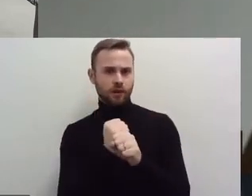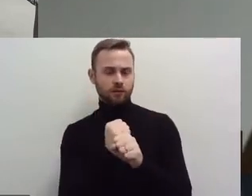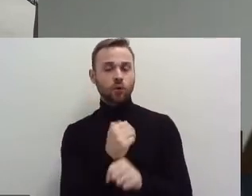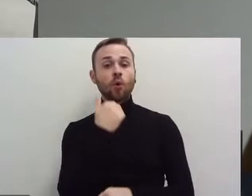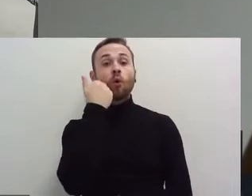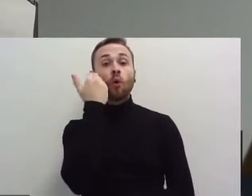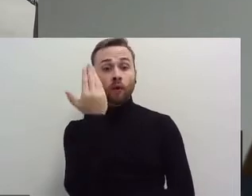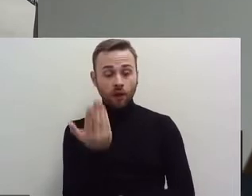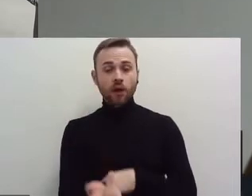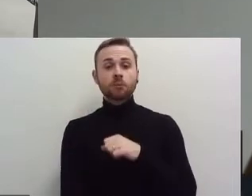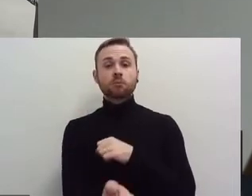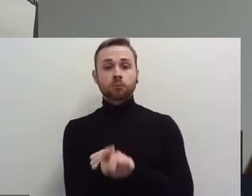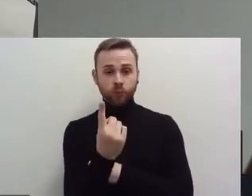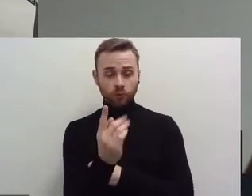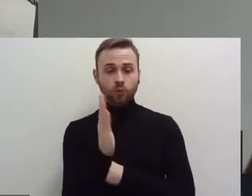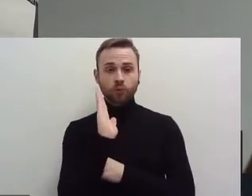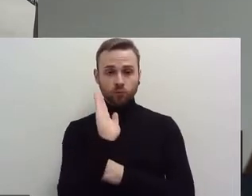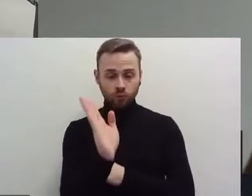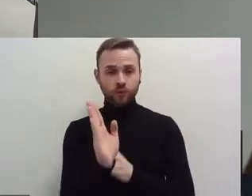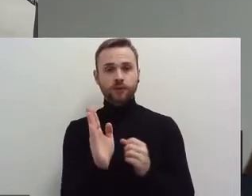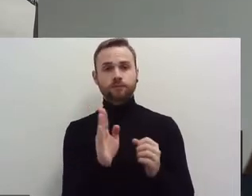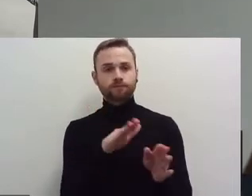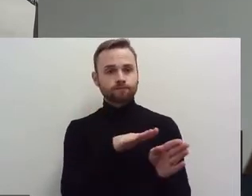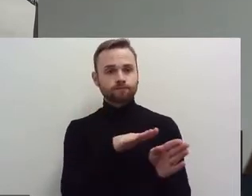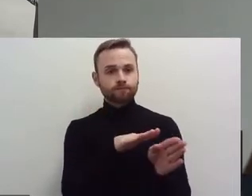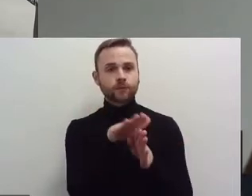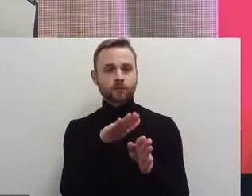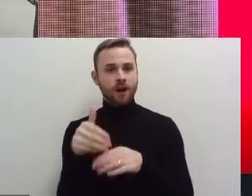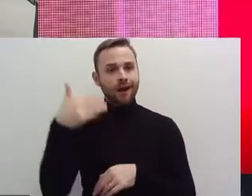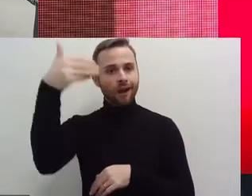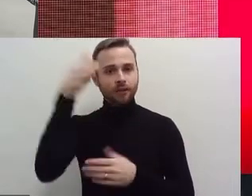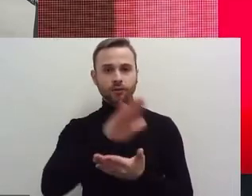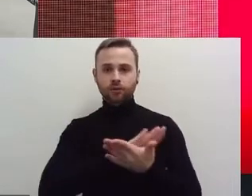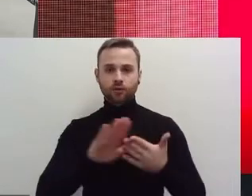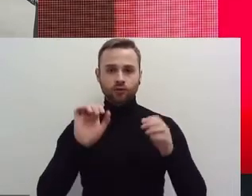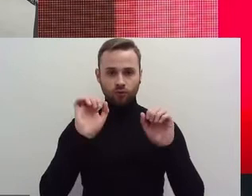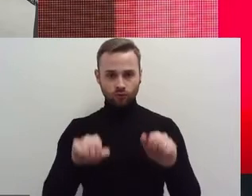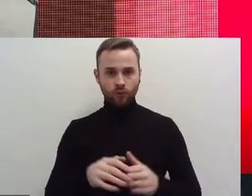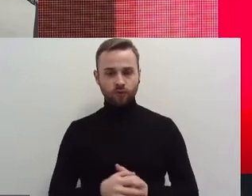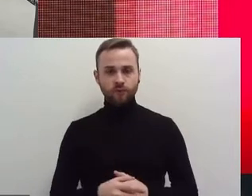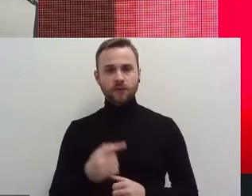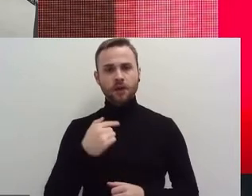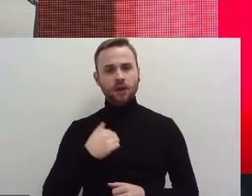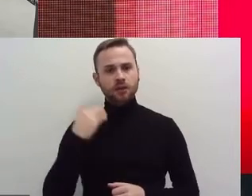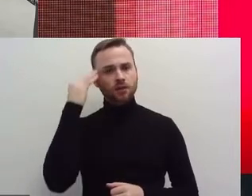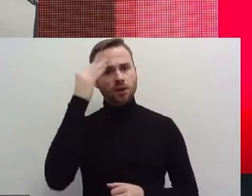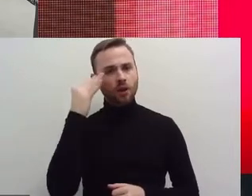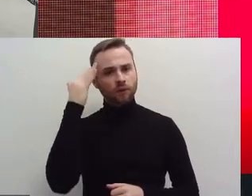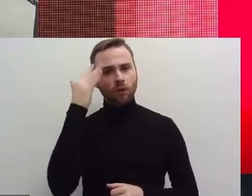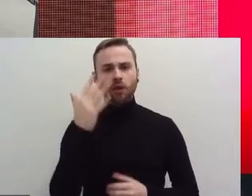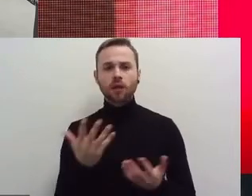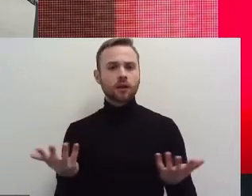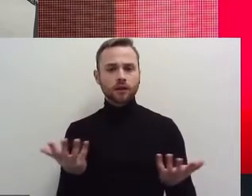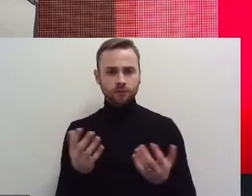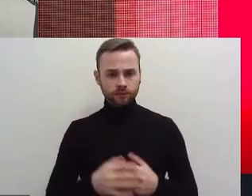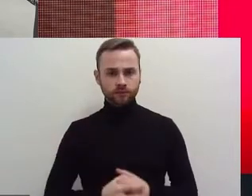that is something that especially is seen in some circles, let's say the discussion that we can't force